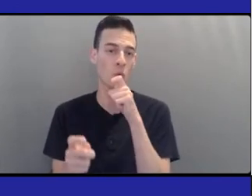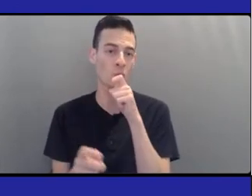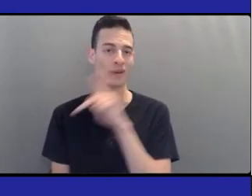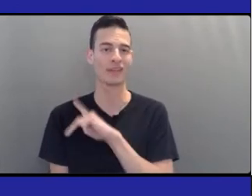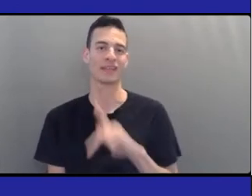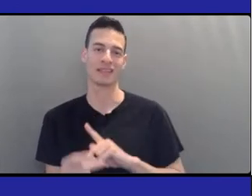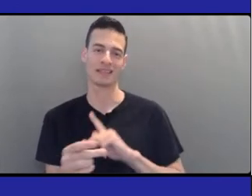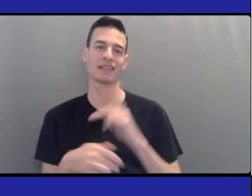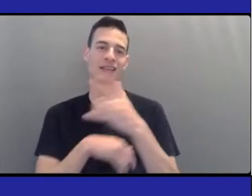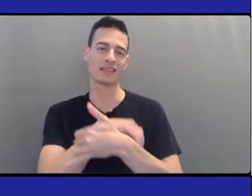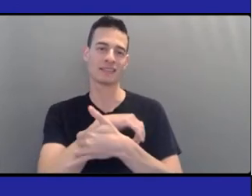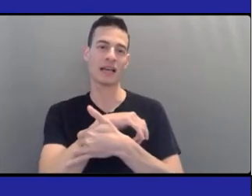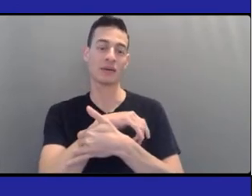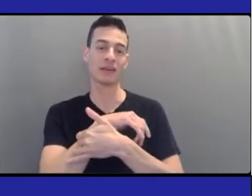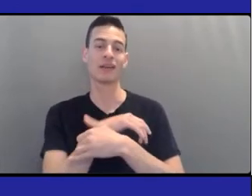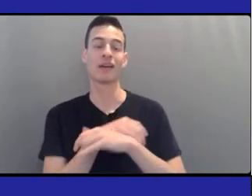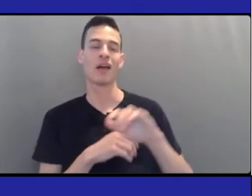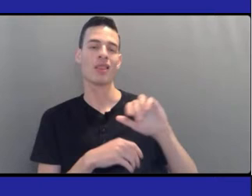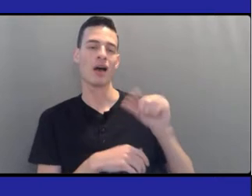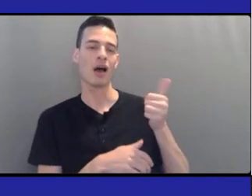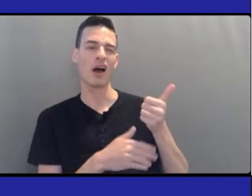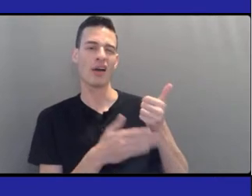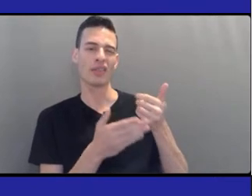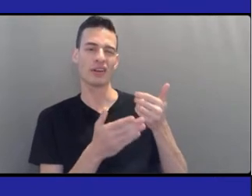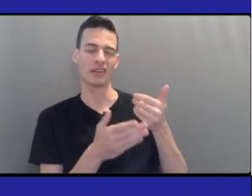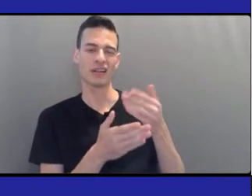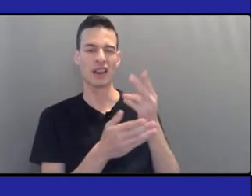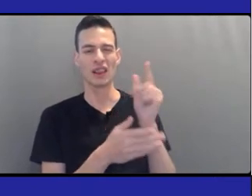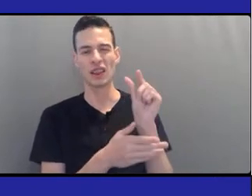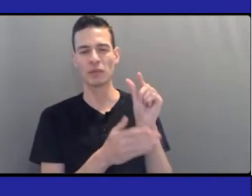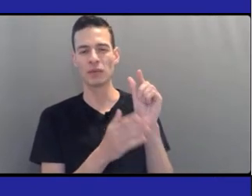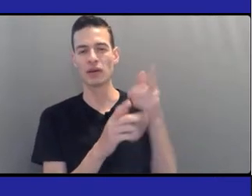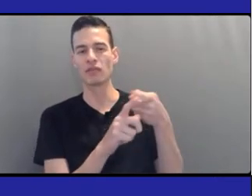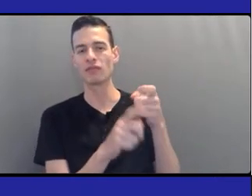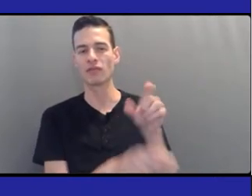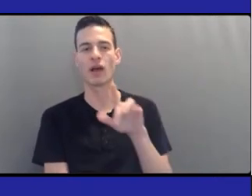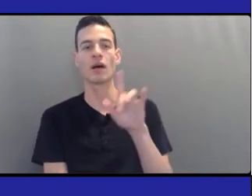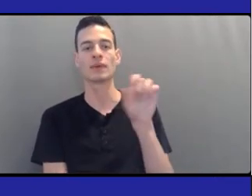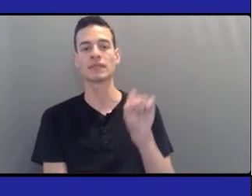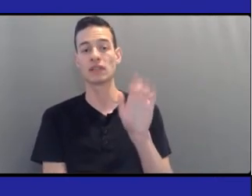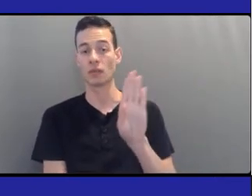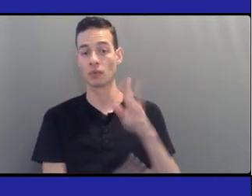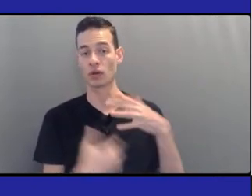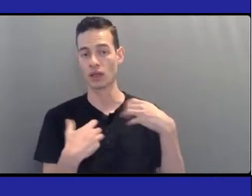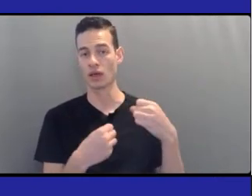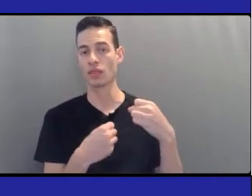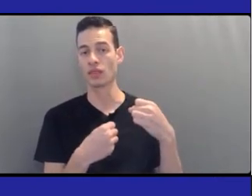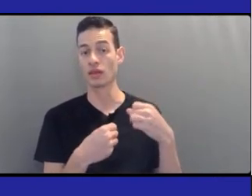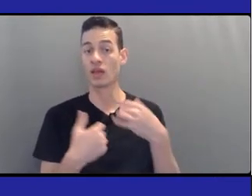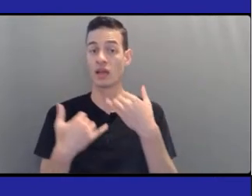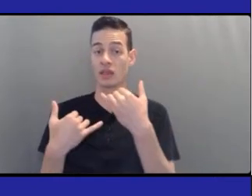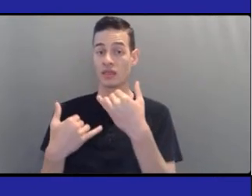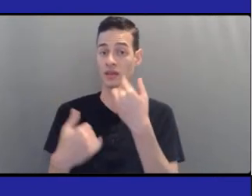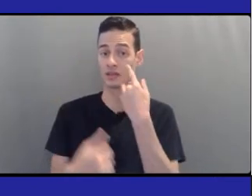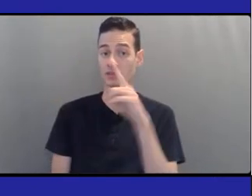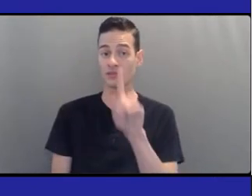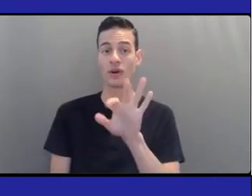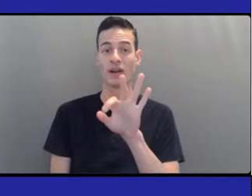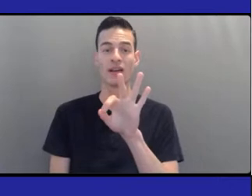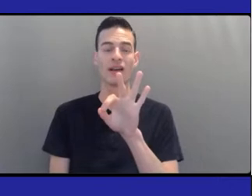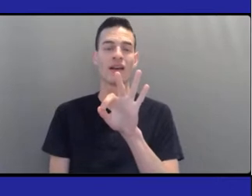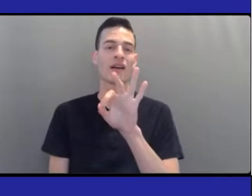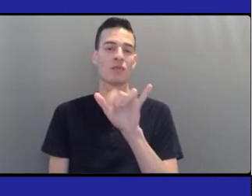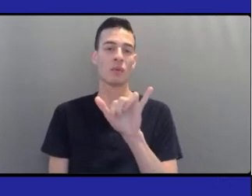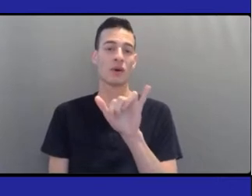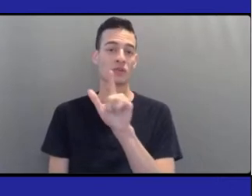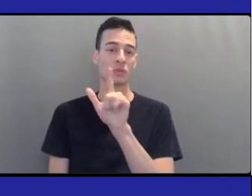South Brooklyn Health. This is the 3-year value, fiscal year 24 through 26, plus the 10% contingency, bringing the total not